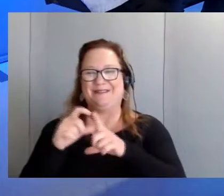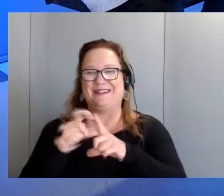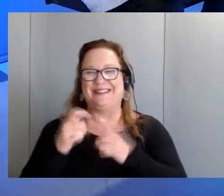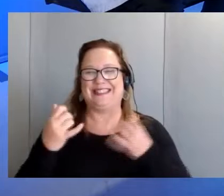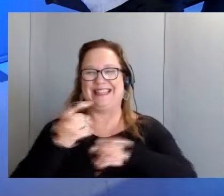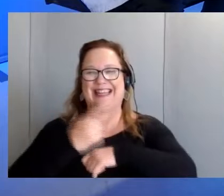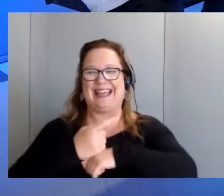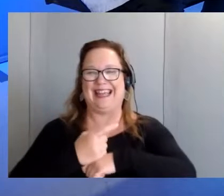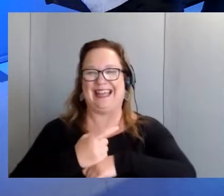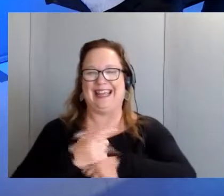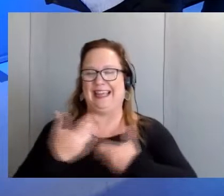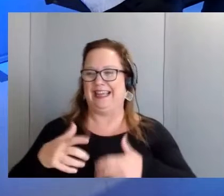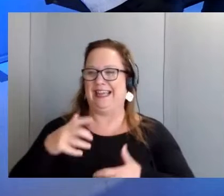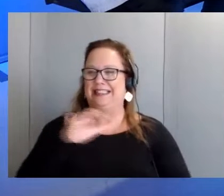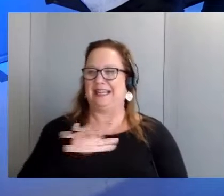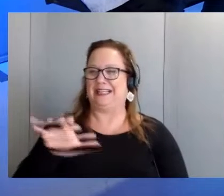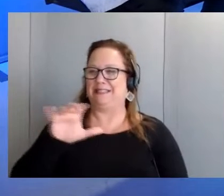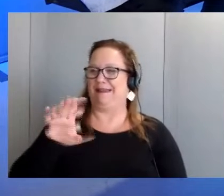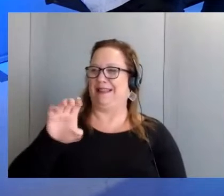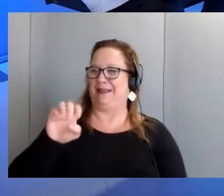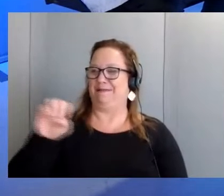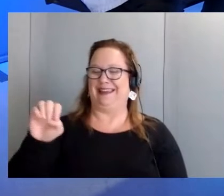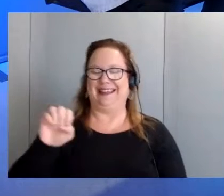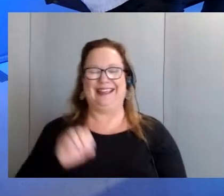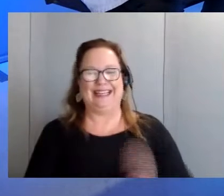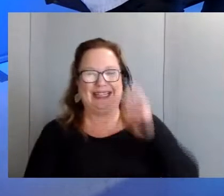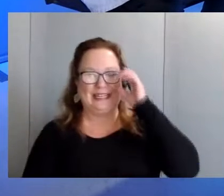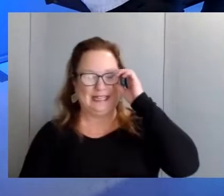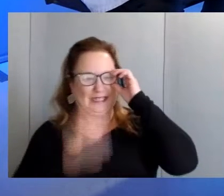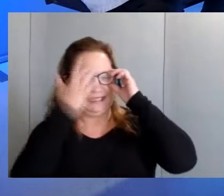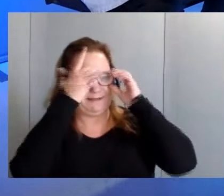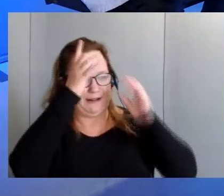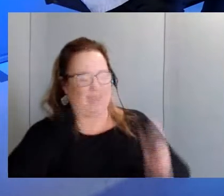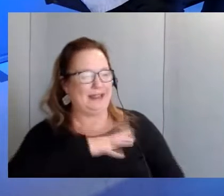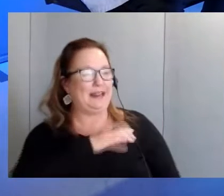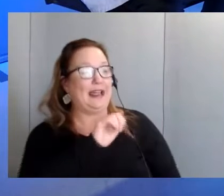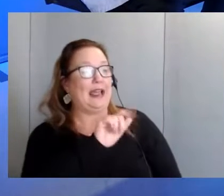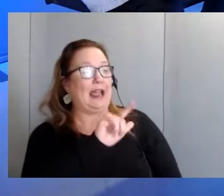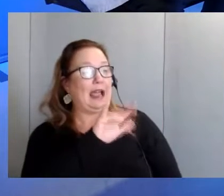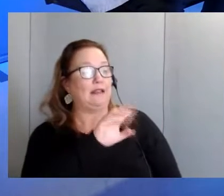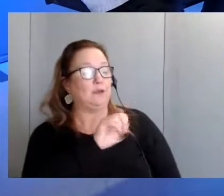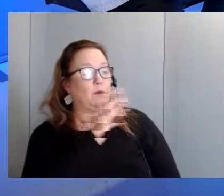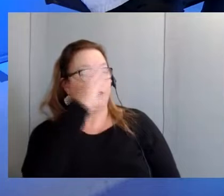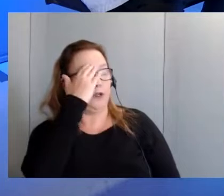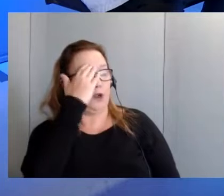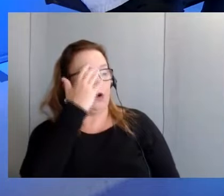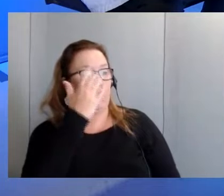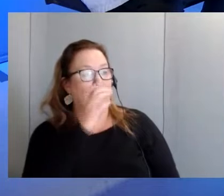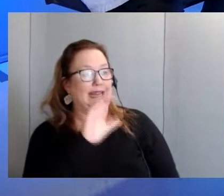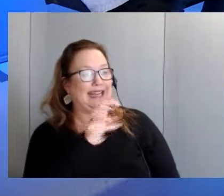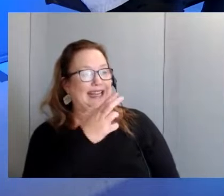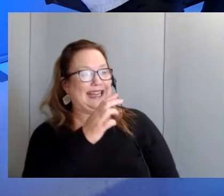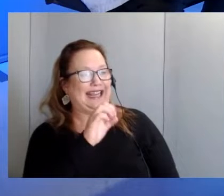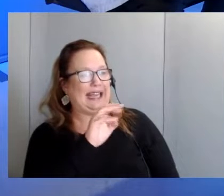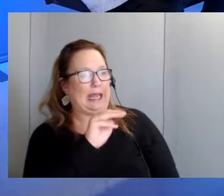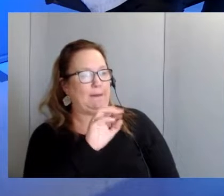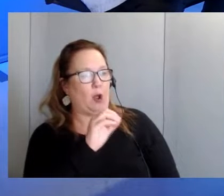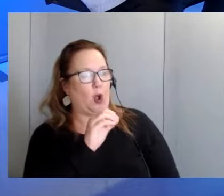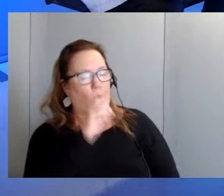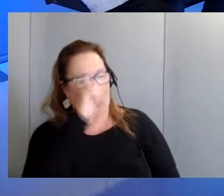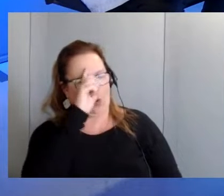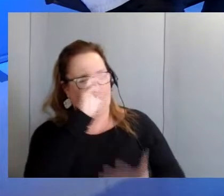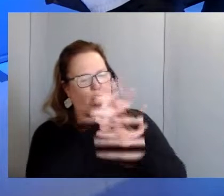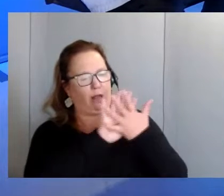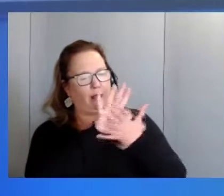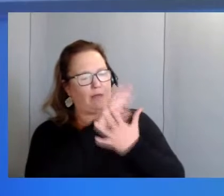been in spelling bees. I know he has been. Okay, smart guy. Alice wants to know: is there any correlation of chemo brain and Alzheimer's?